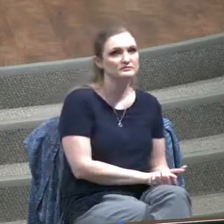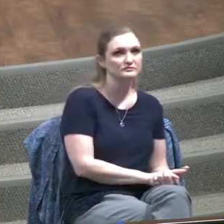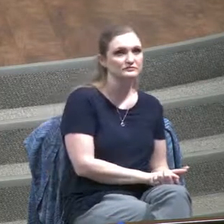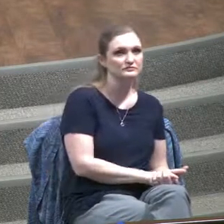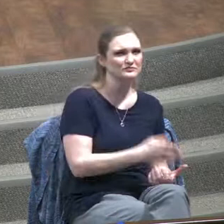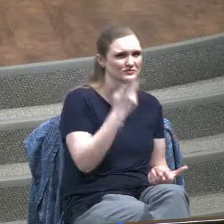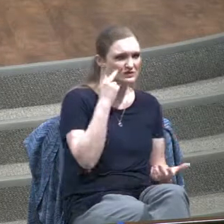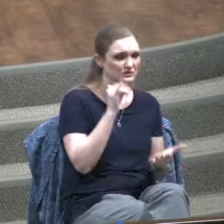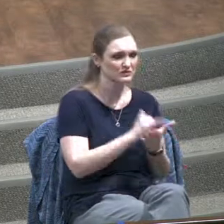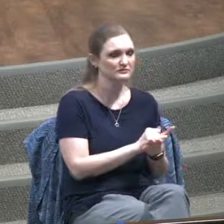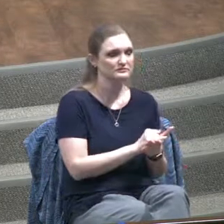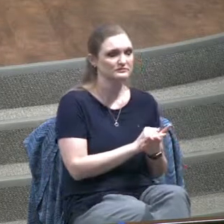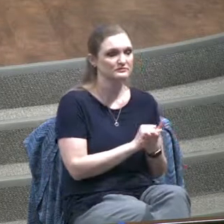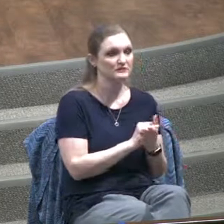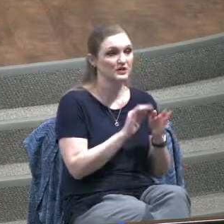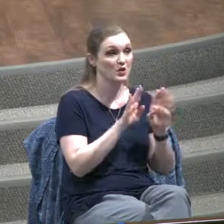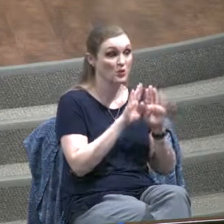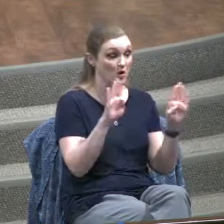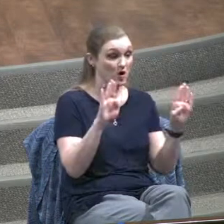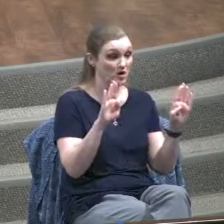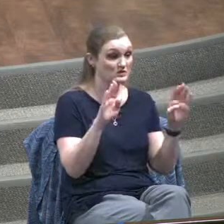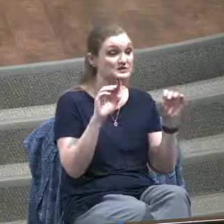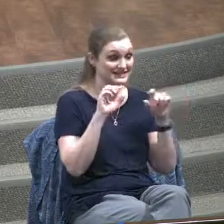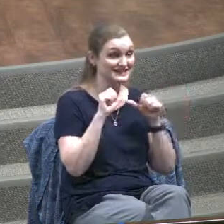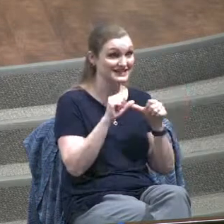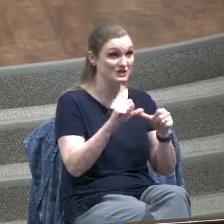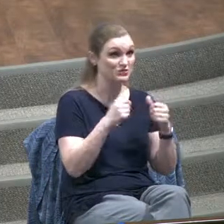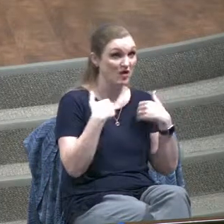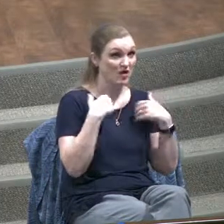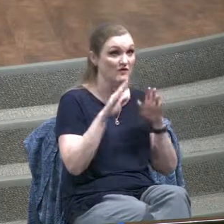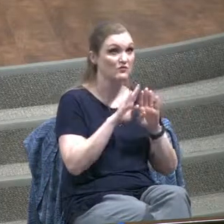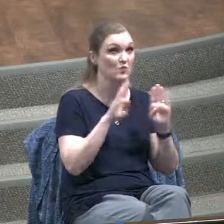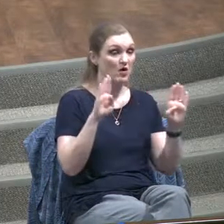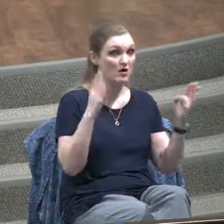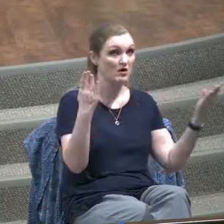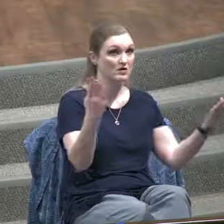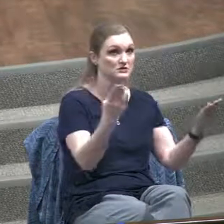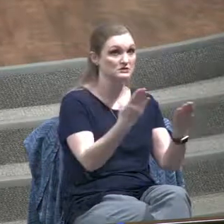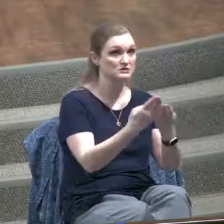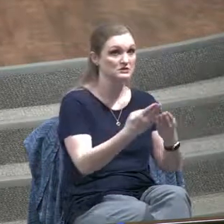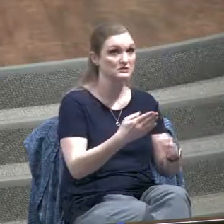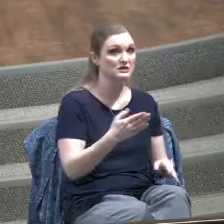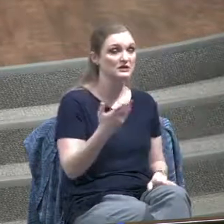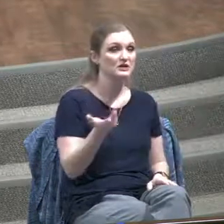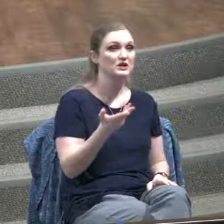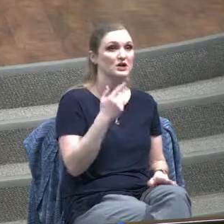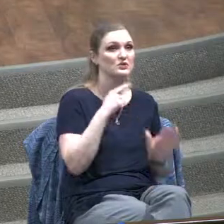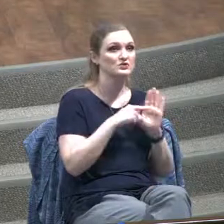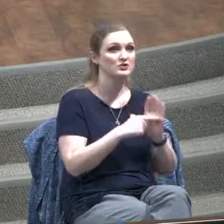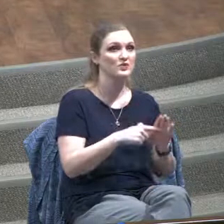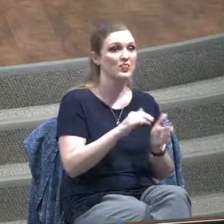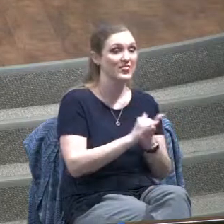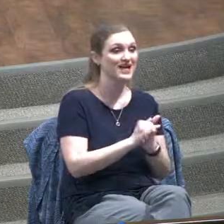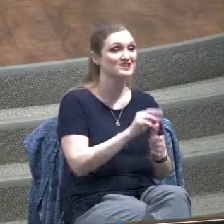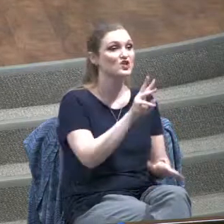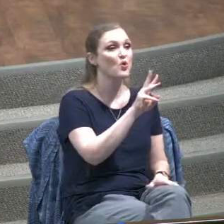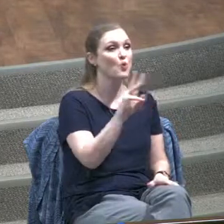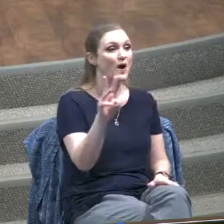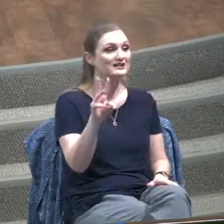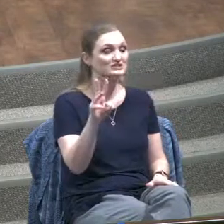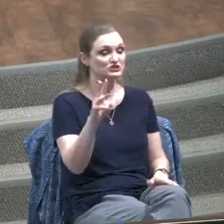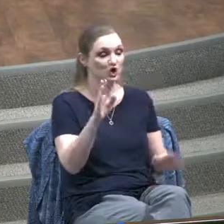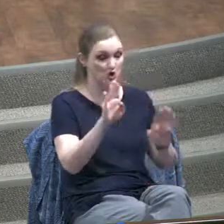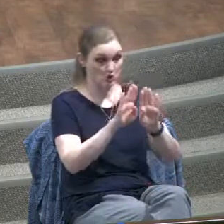See that? The walls that still go around the city. Still go around the city today. I was going to show you this. This is the Western Wall.